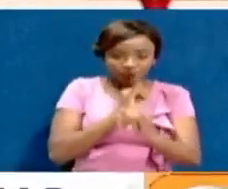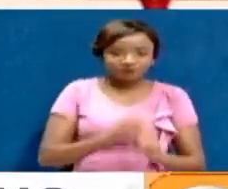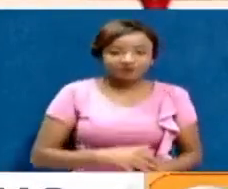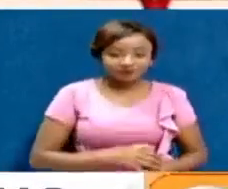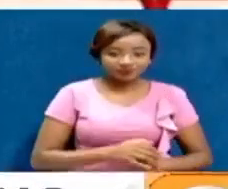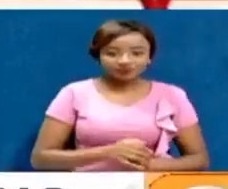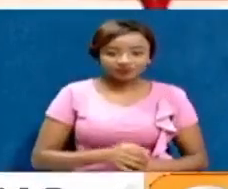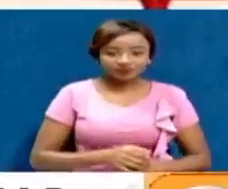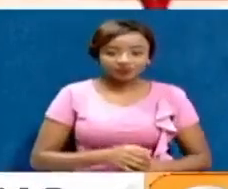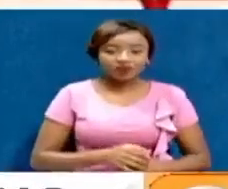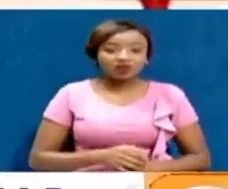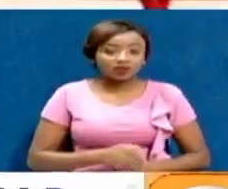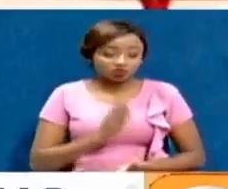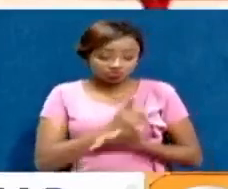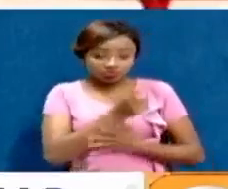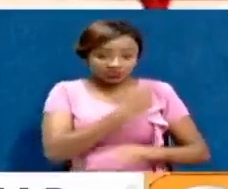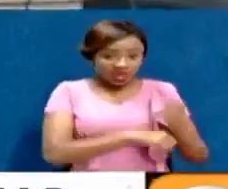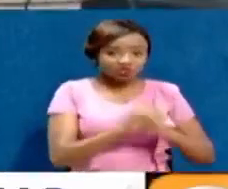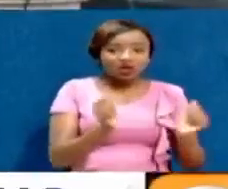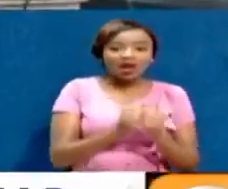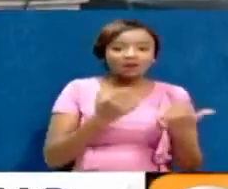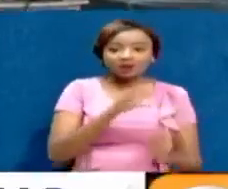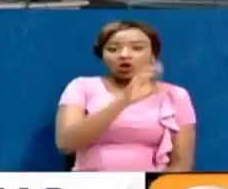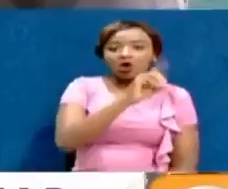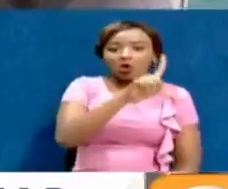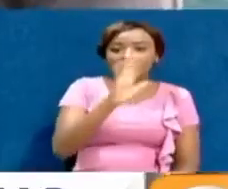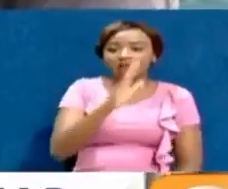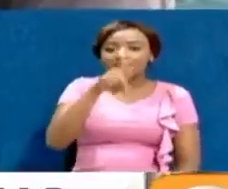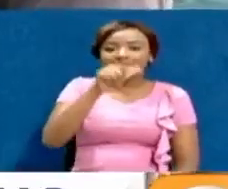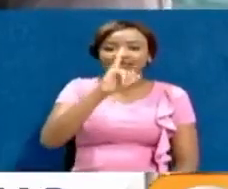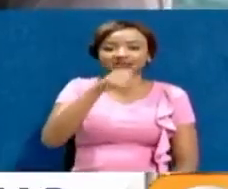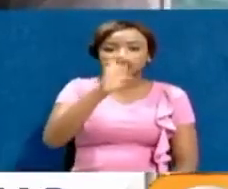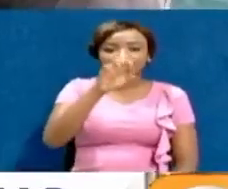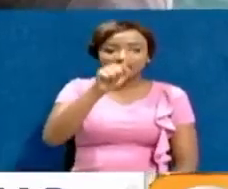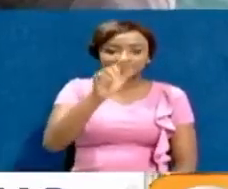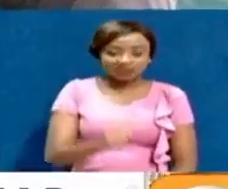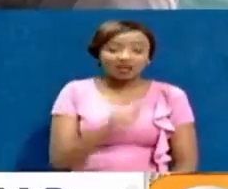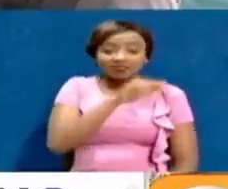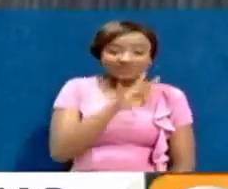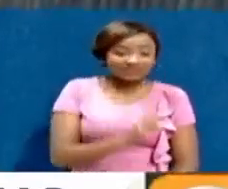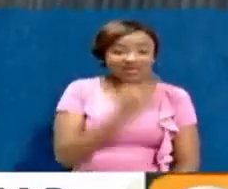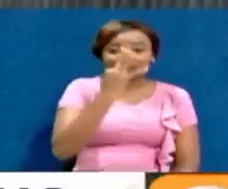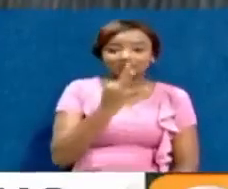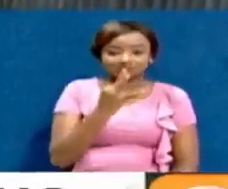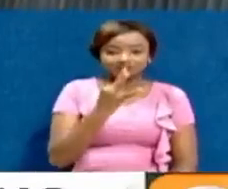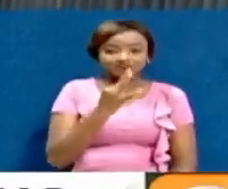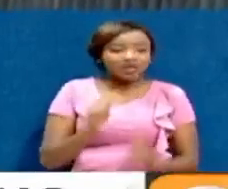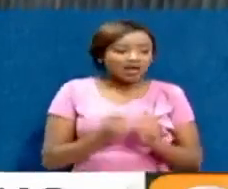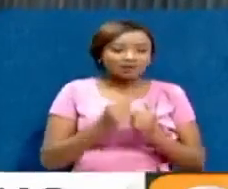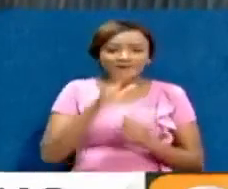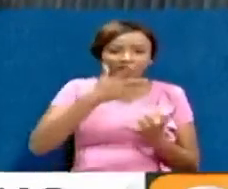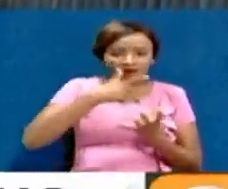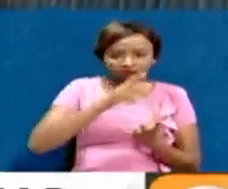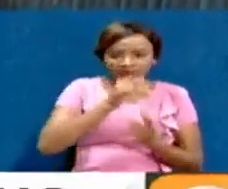rhinos on the globe. Now, the procedure was carried out at the Ol Pajeta Conservancy in Nanyuki in the third ever ovum pickup on the rhinos